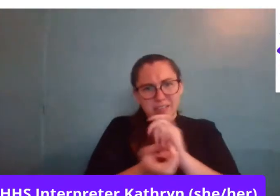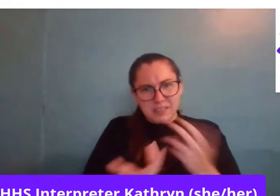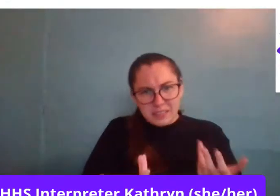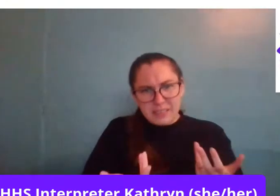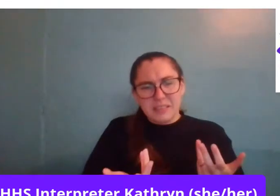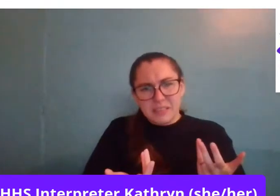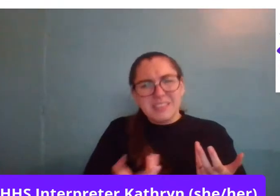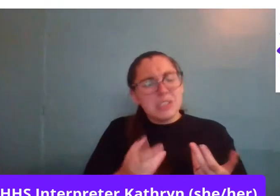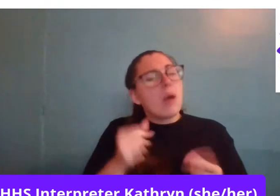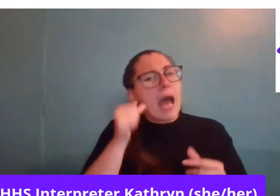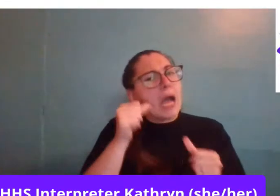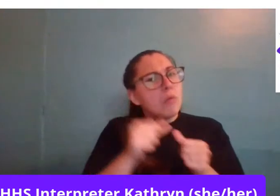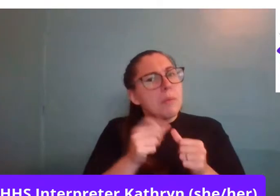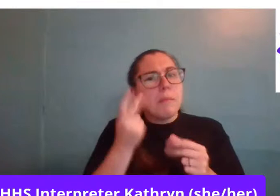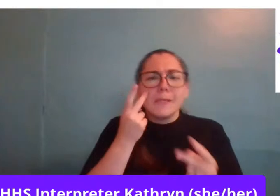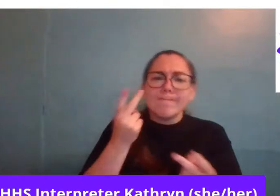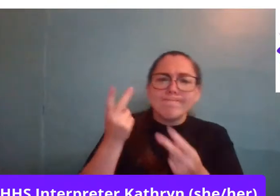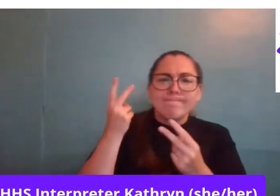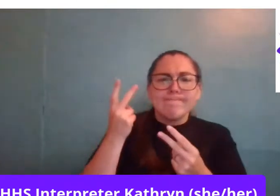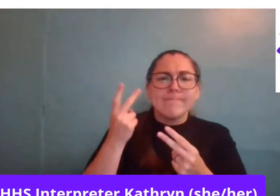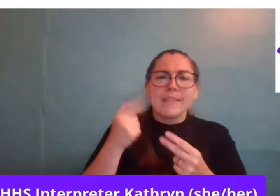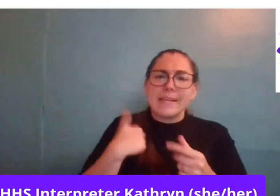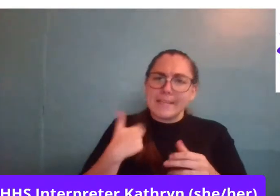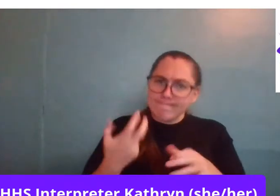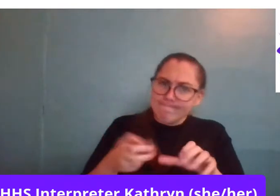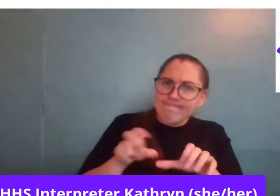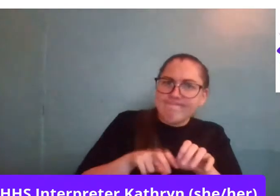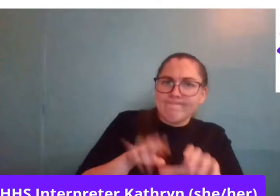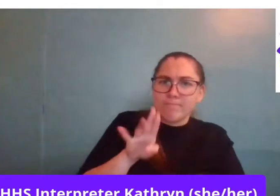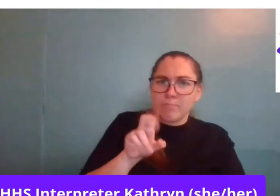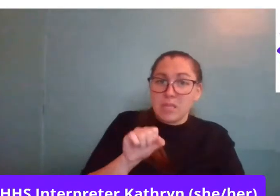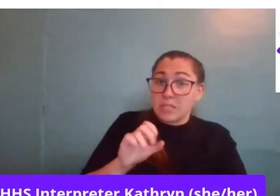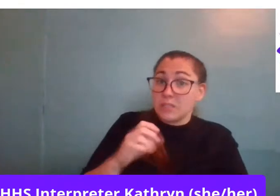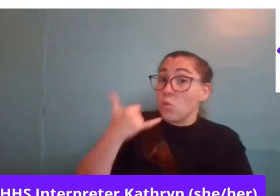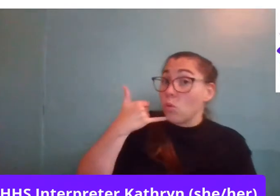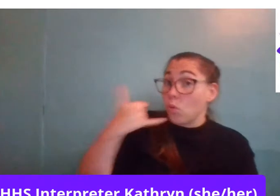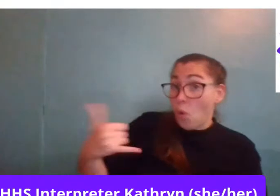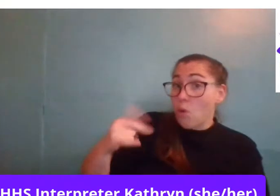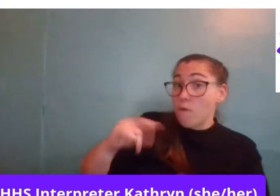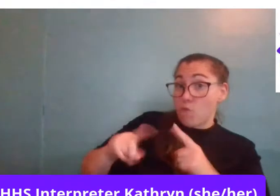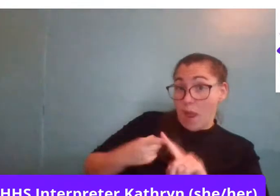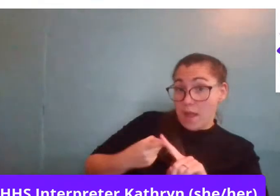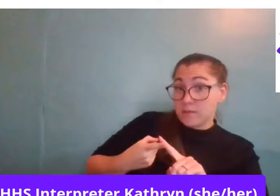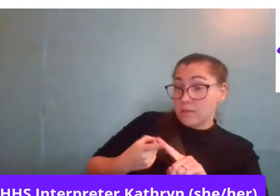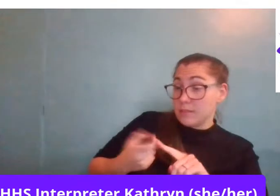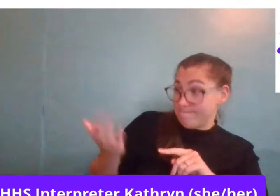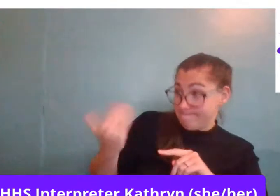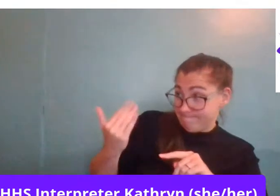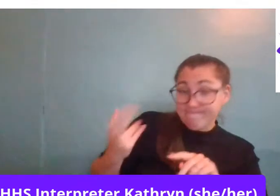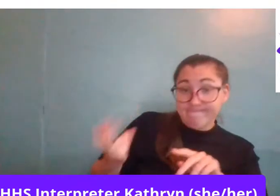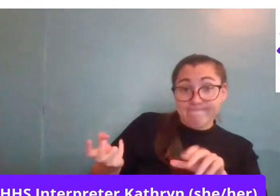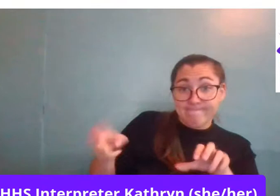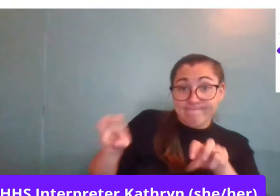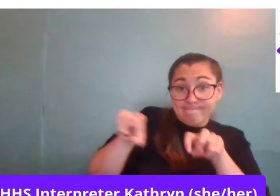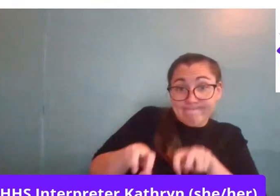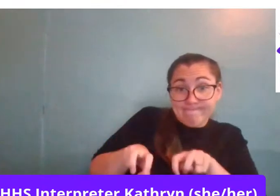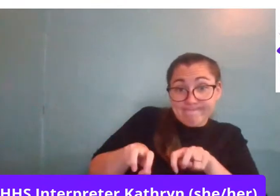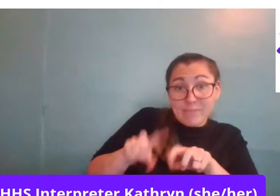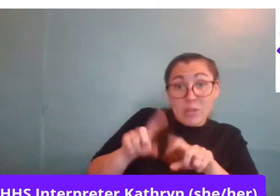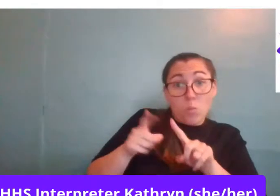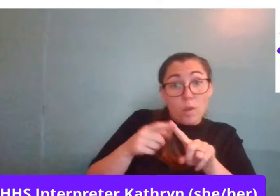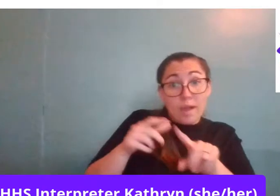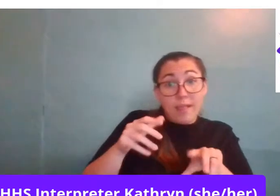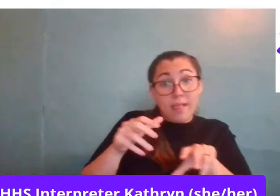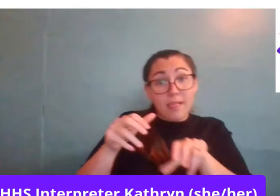that moment, that I got on that bus. I have called a friend and we got on that bus together. And when we got off, and